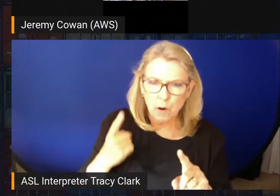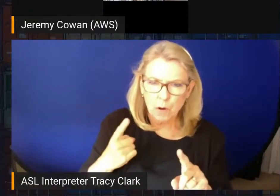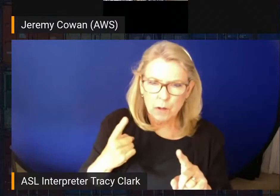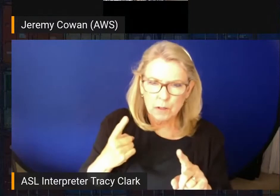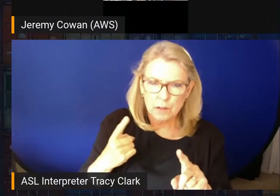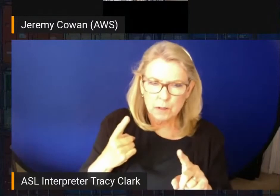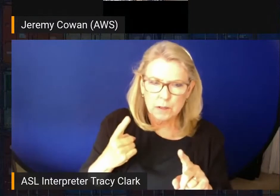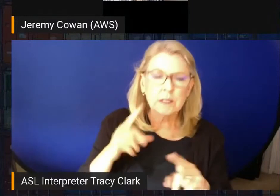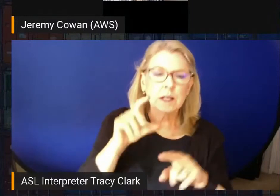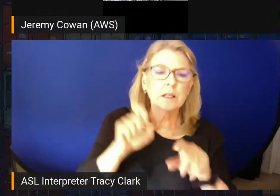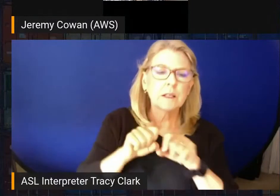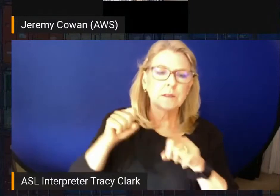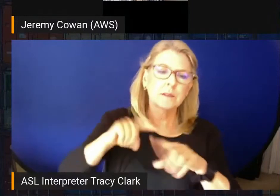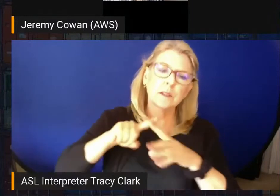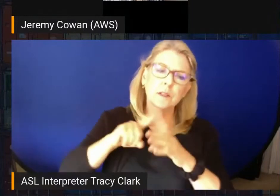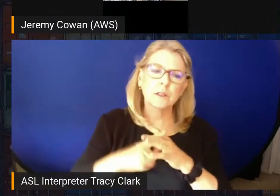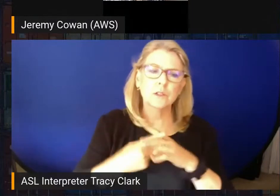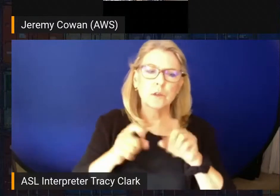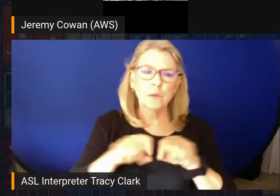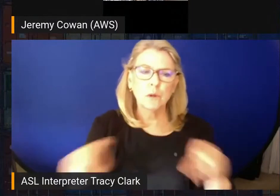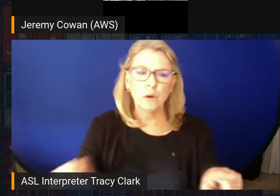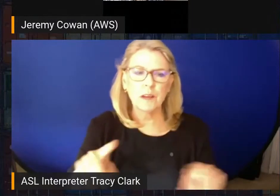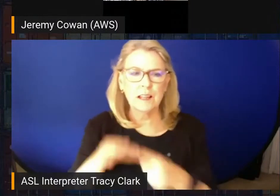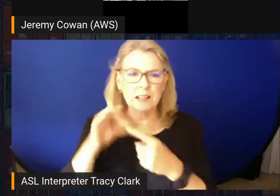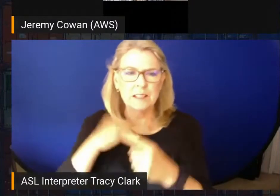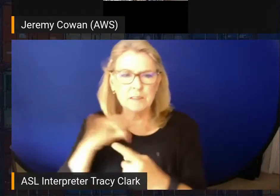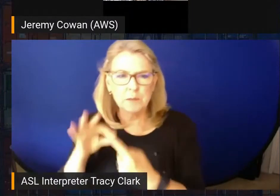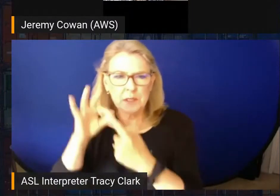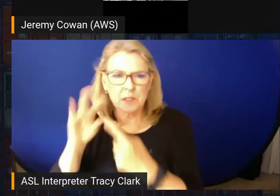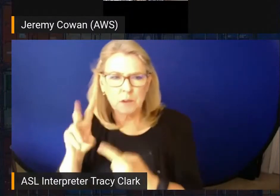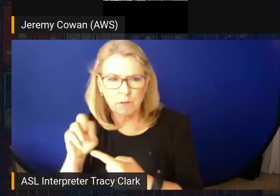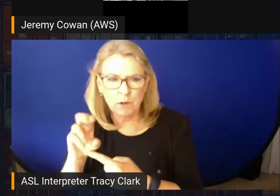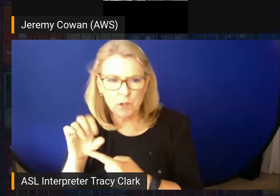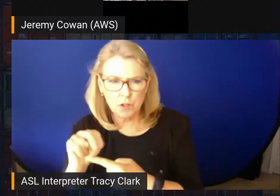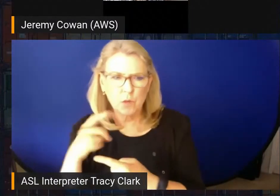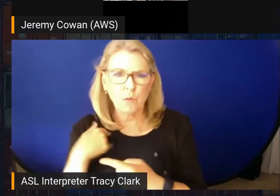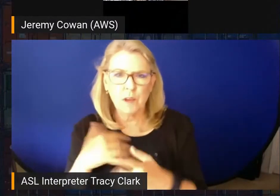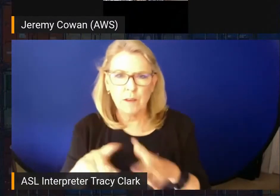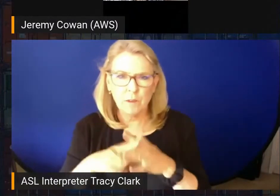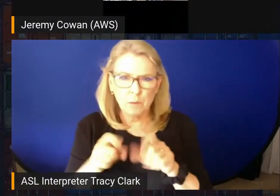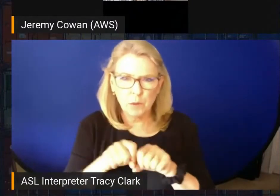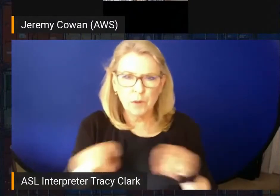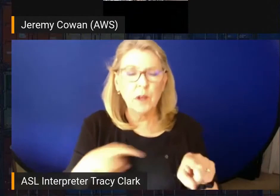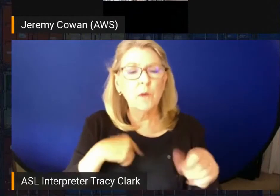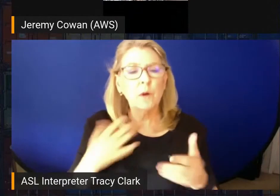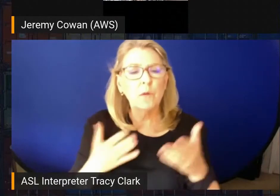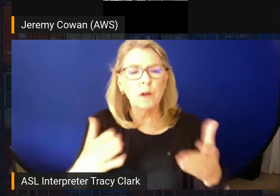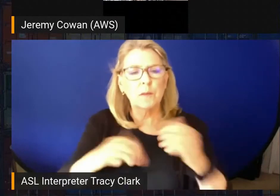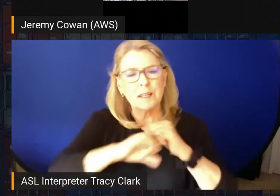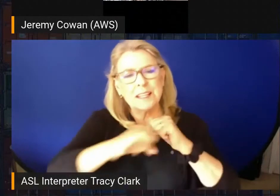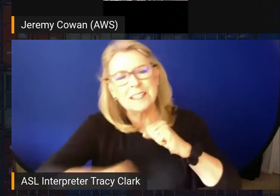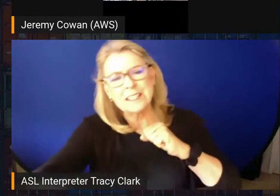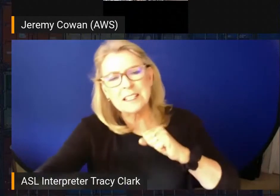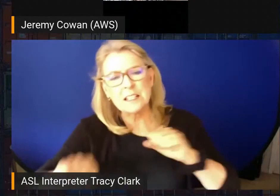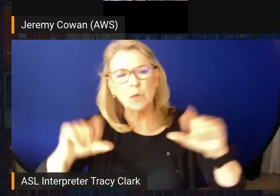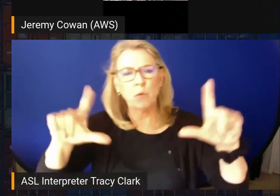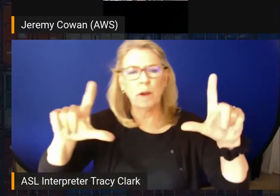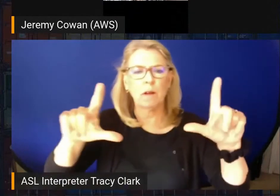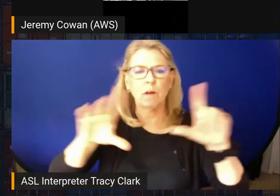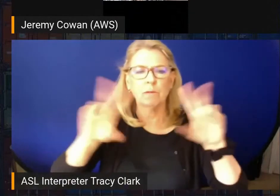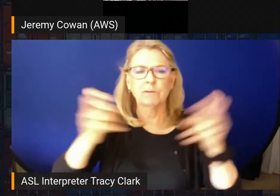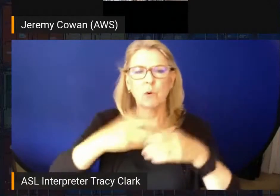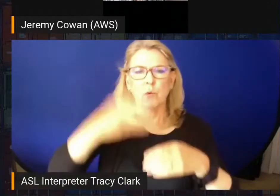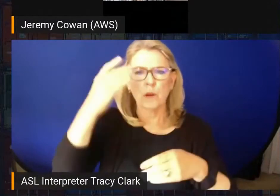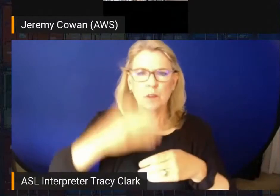deployed. We provide an extended window of Kubernetes version support, normally about a year out. So basically, we will